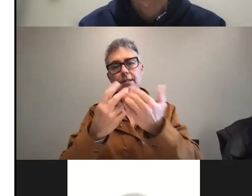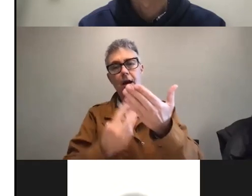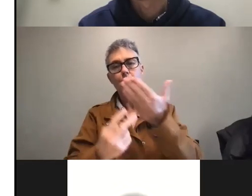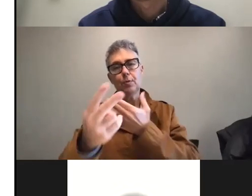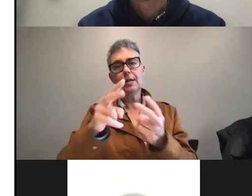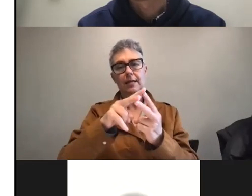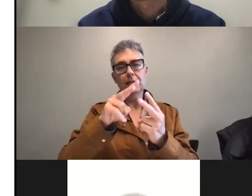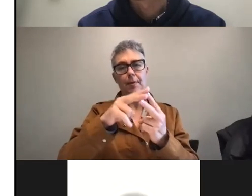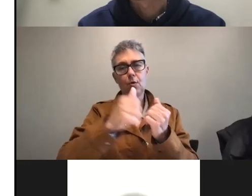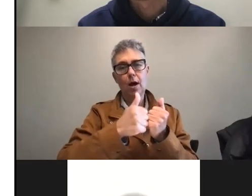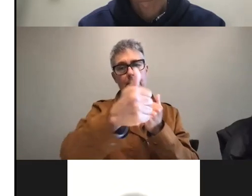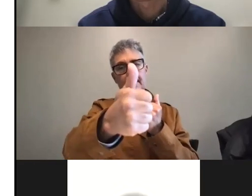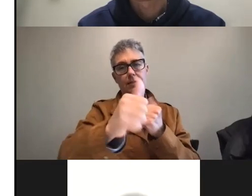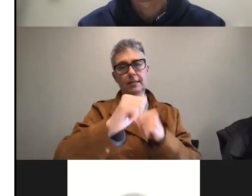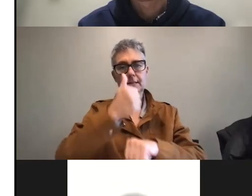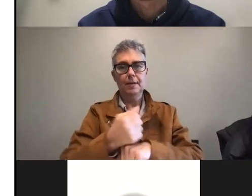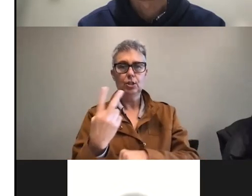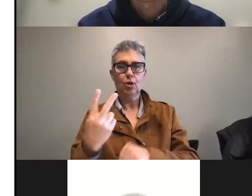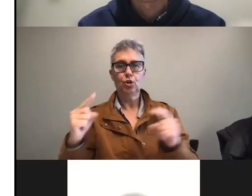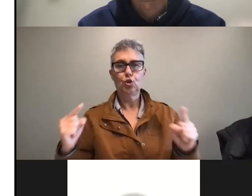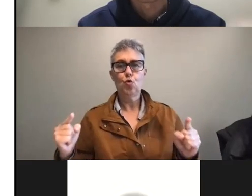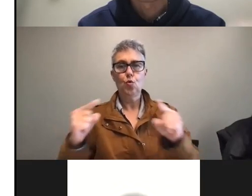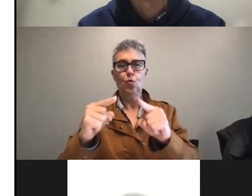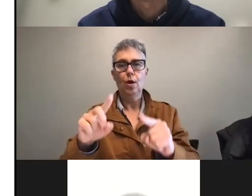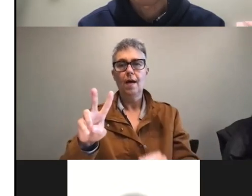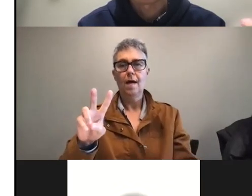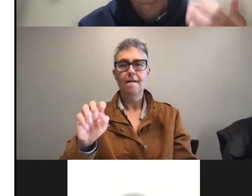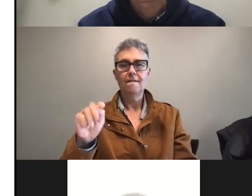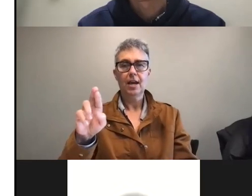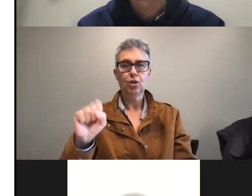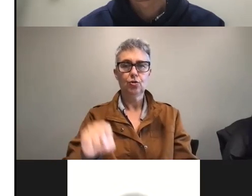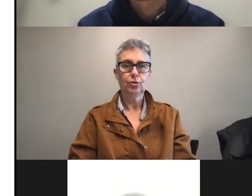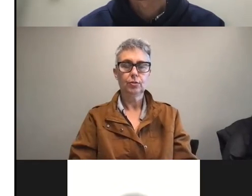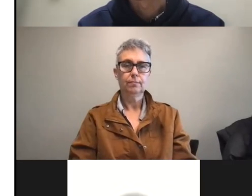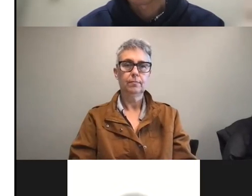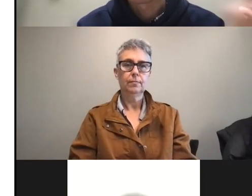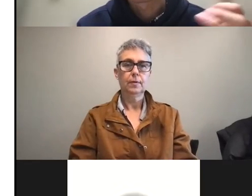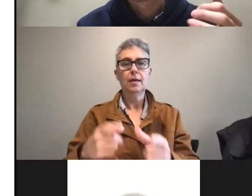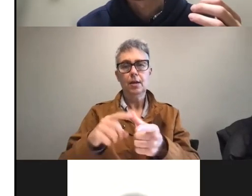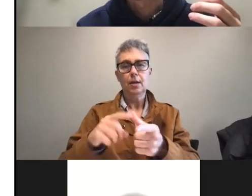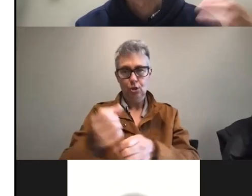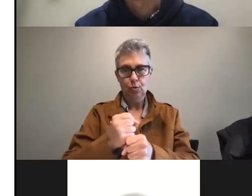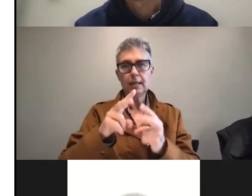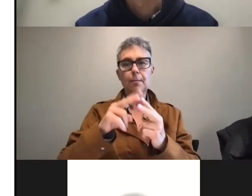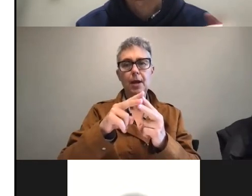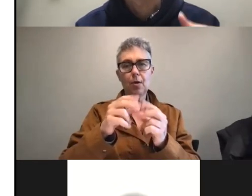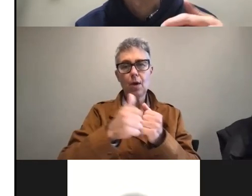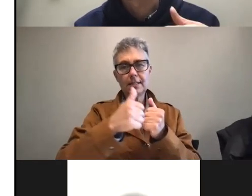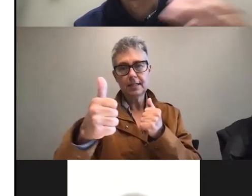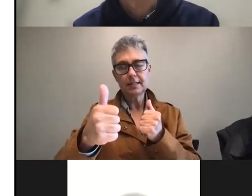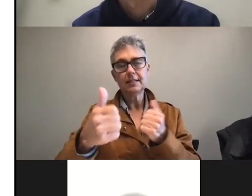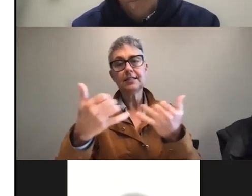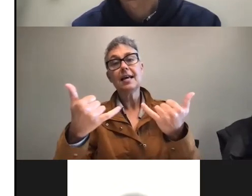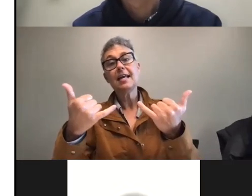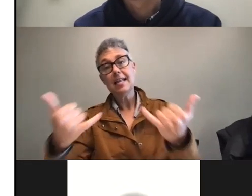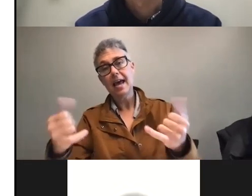based on these two vectors, and you get this pairwise distance, and you get from there you can actually get